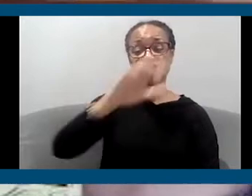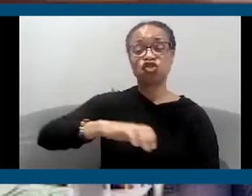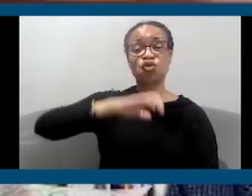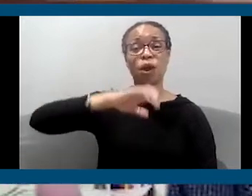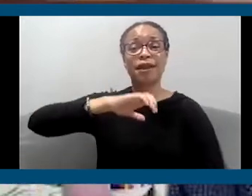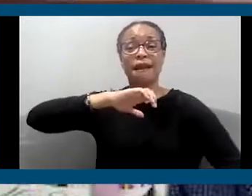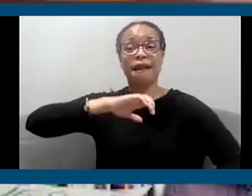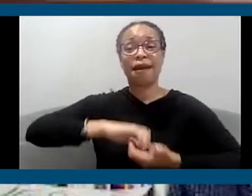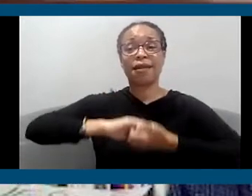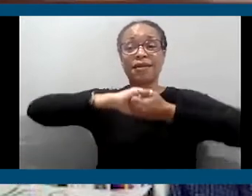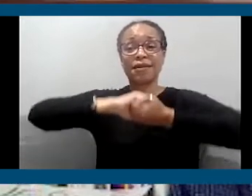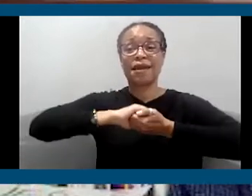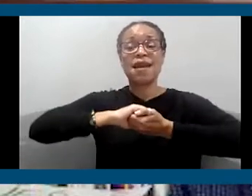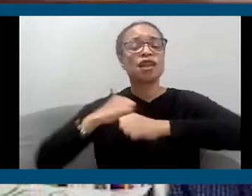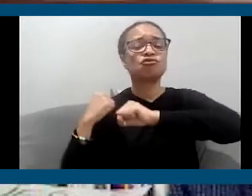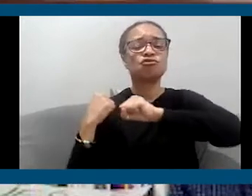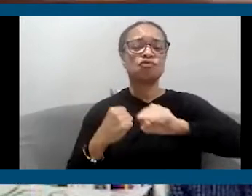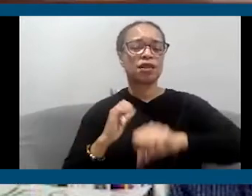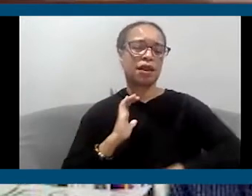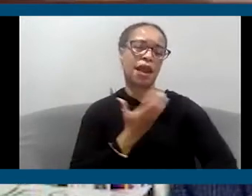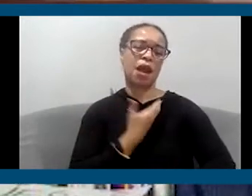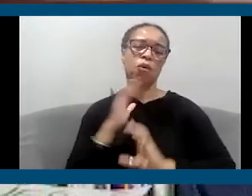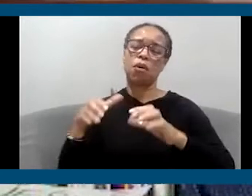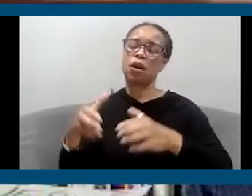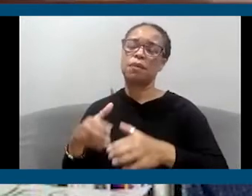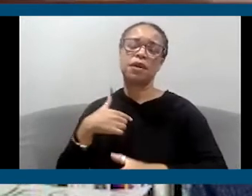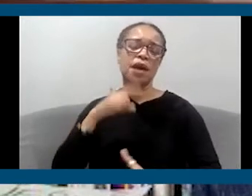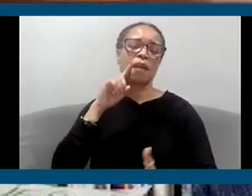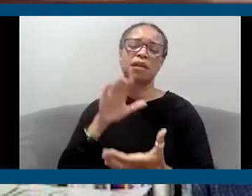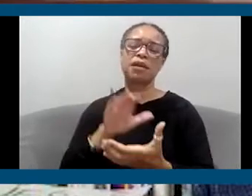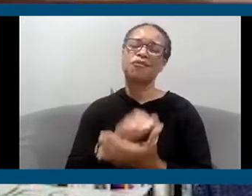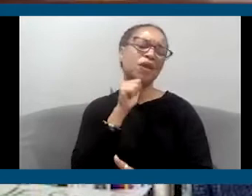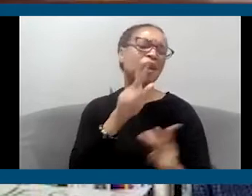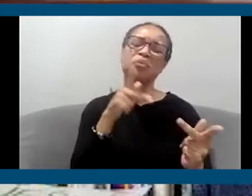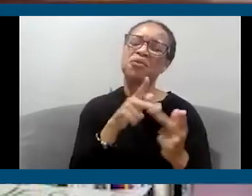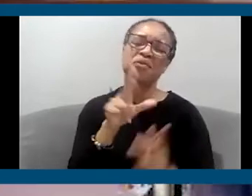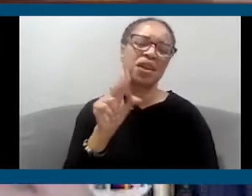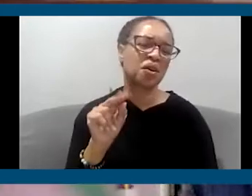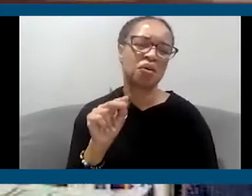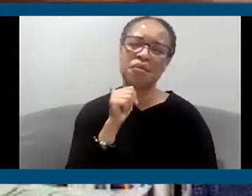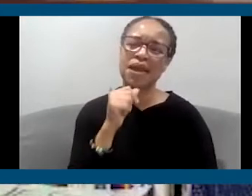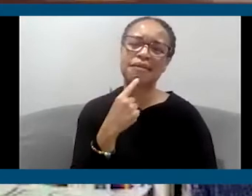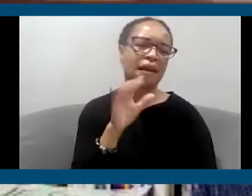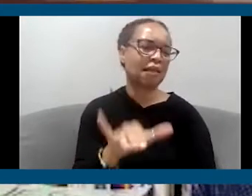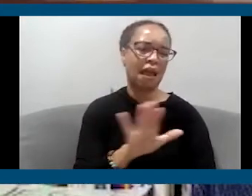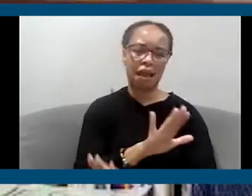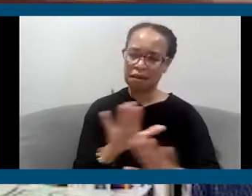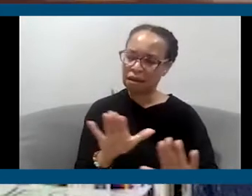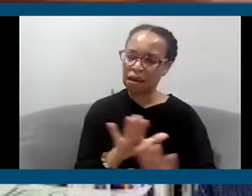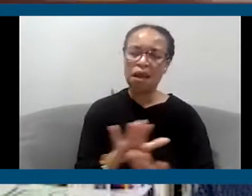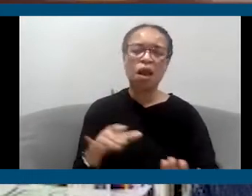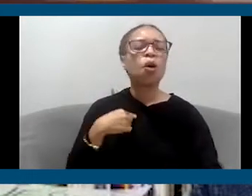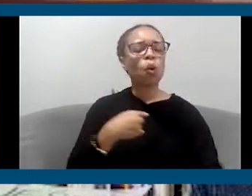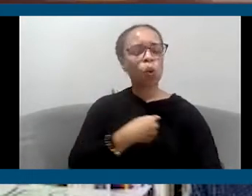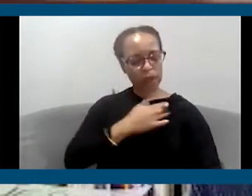in strengthening our party, because I do believe we're not a perfect party by any stretch of the word. We